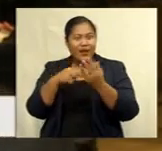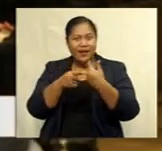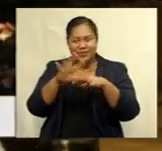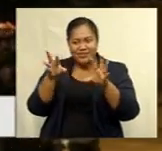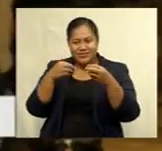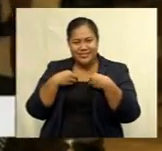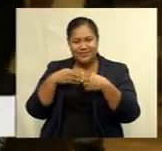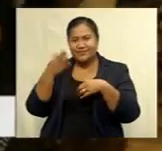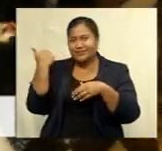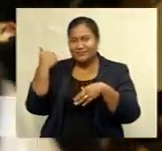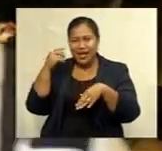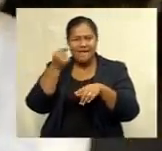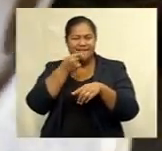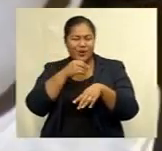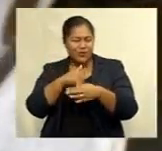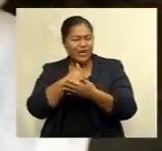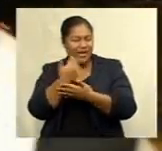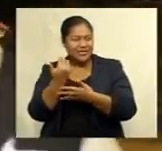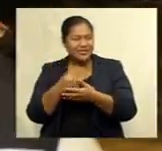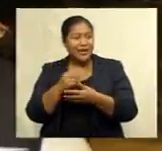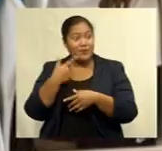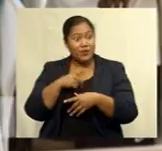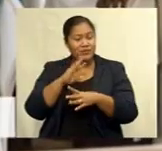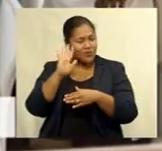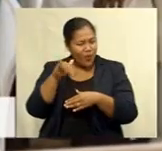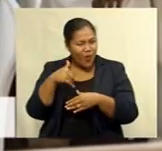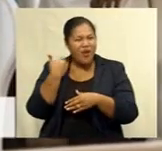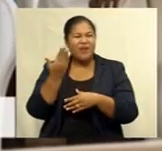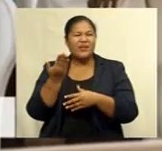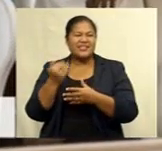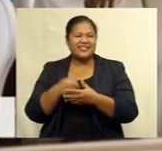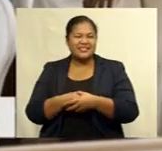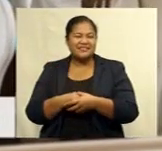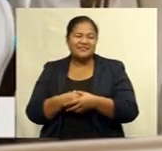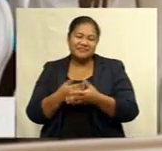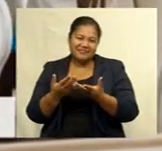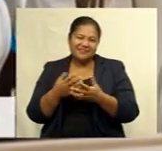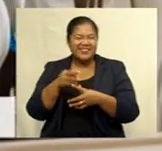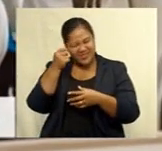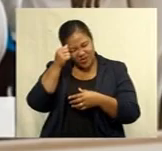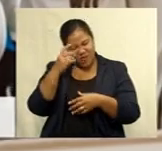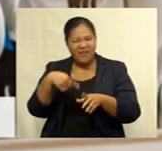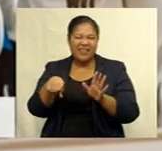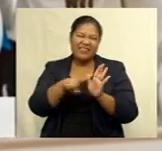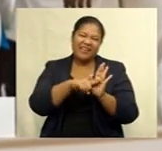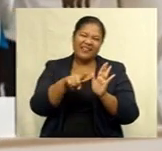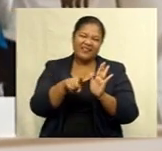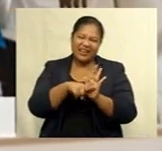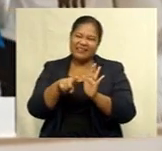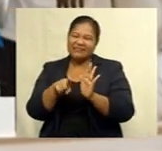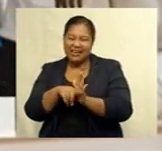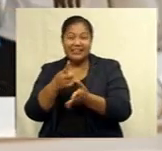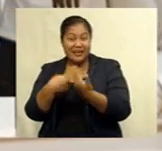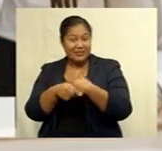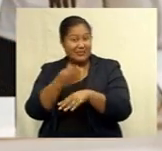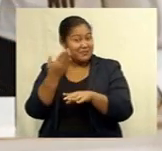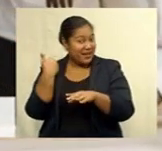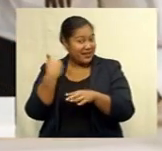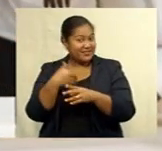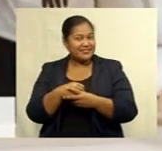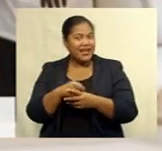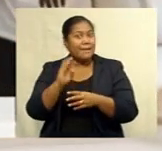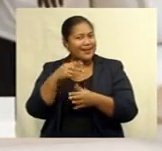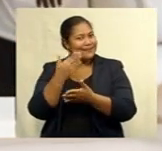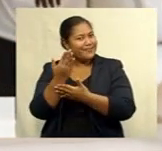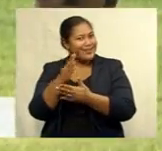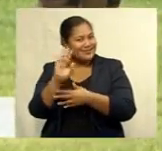for the past few days, because it's always negative in the past, and also it depends on the